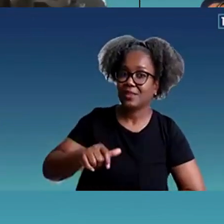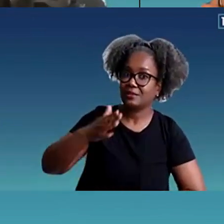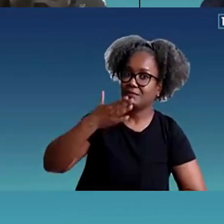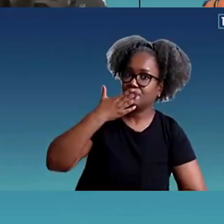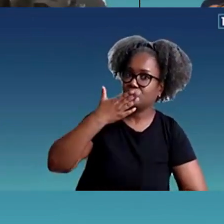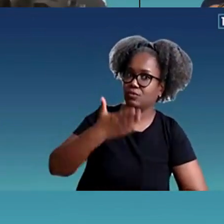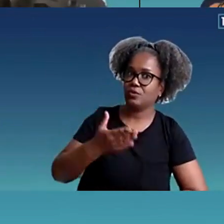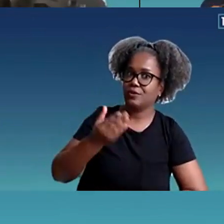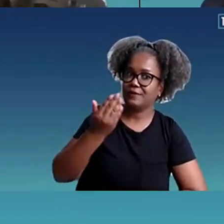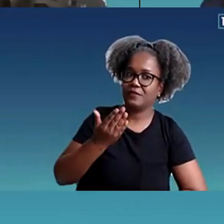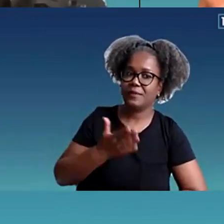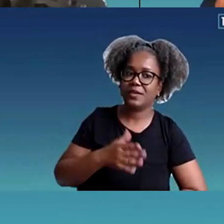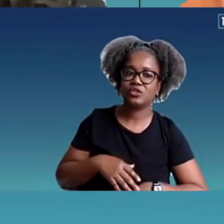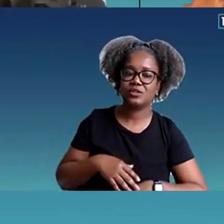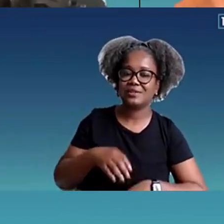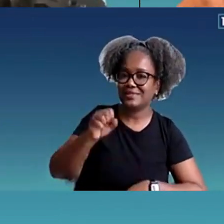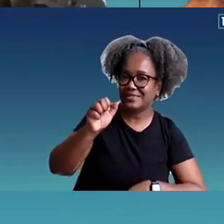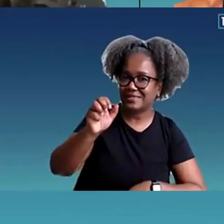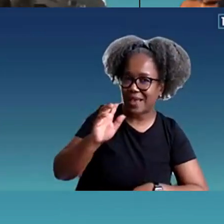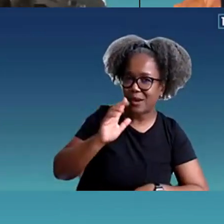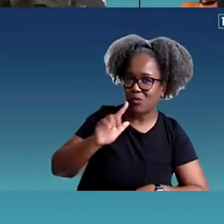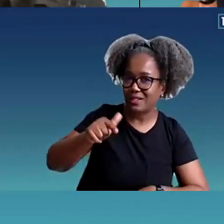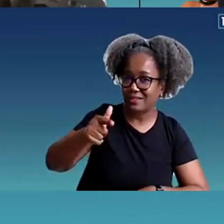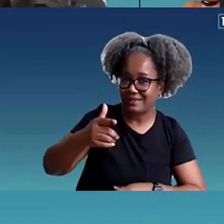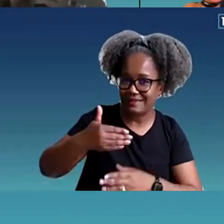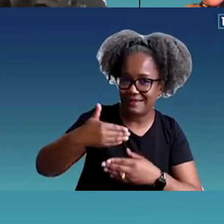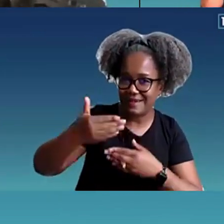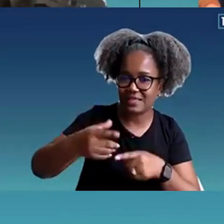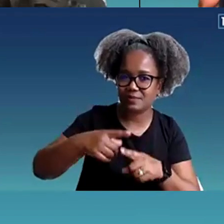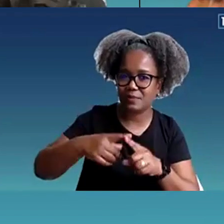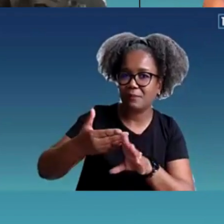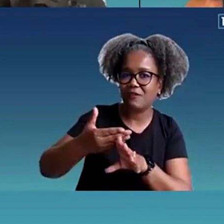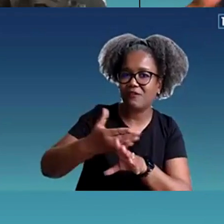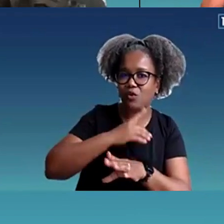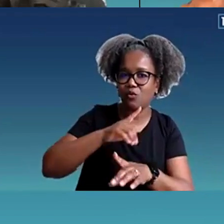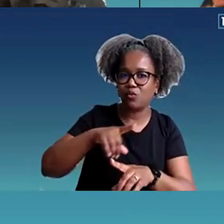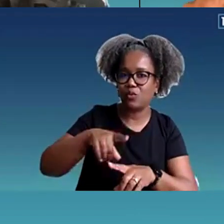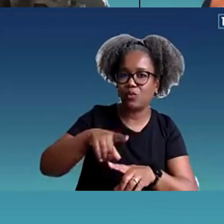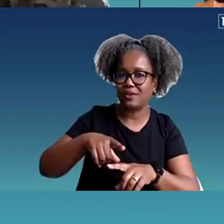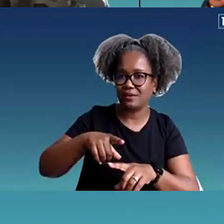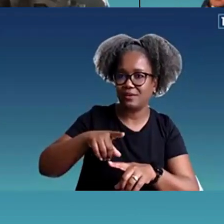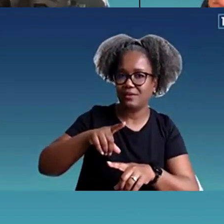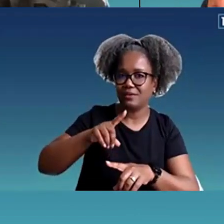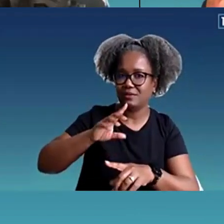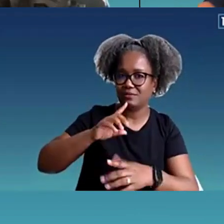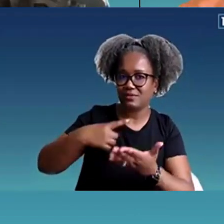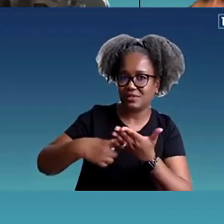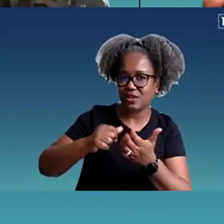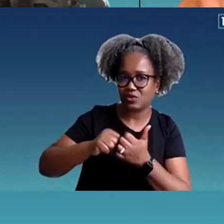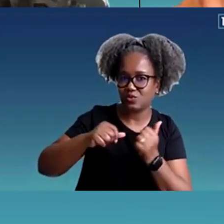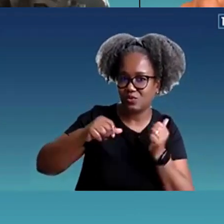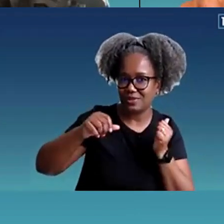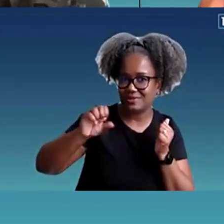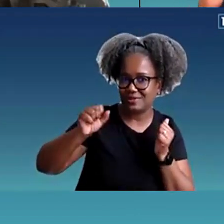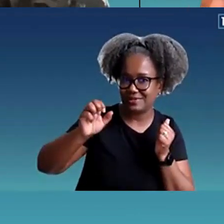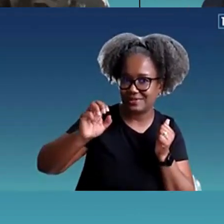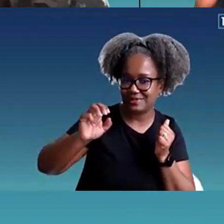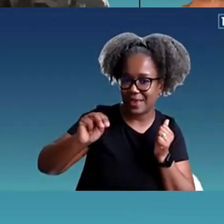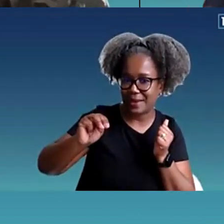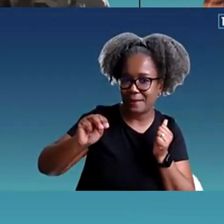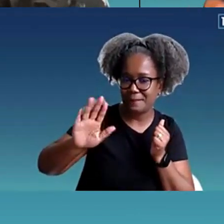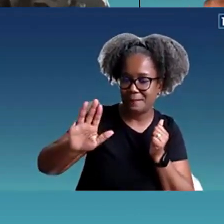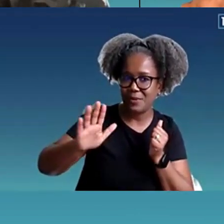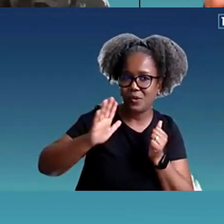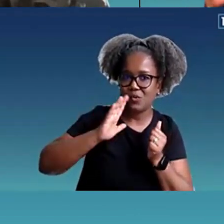to Sam's answer, I'm going to pause this conversation right here and we're going to share a poll. So if you plan to stay